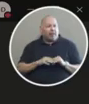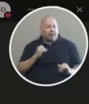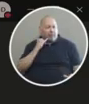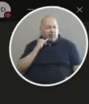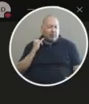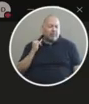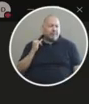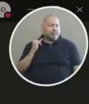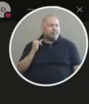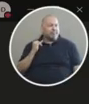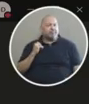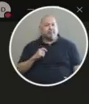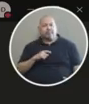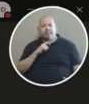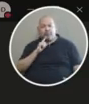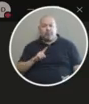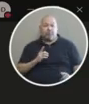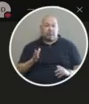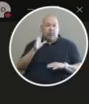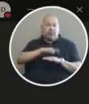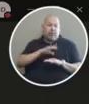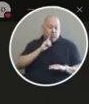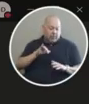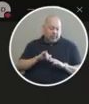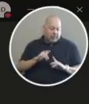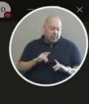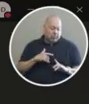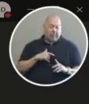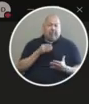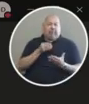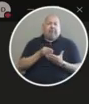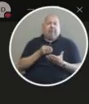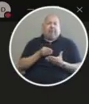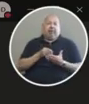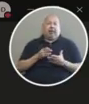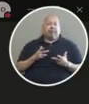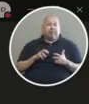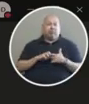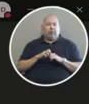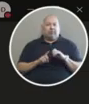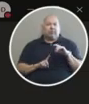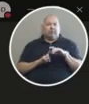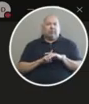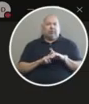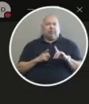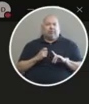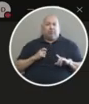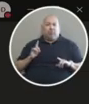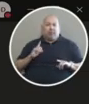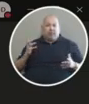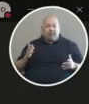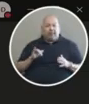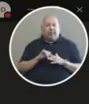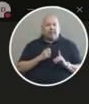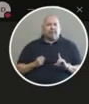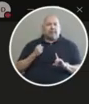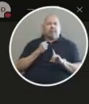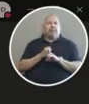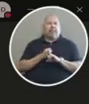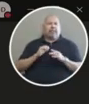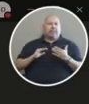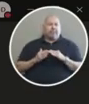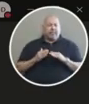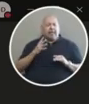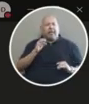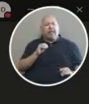phone all day, is that there's this financial crisis that has come out of nowhere that is impacting the